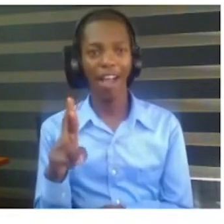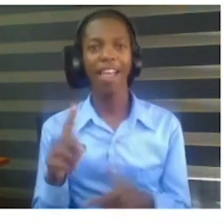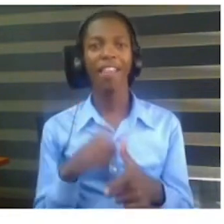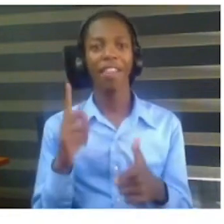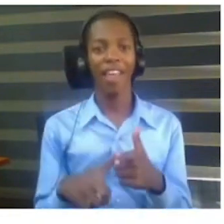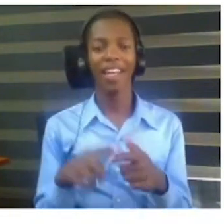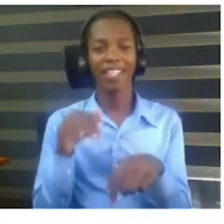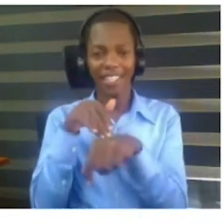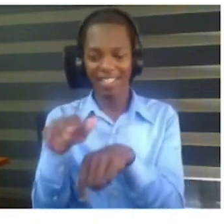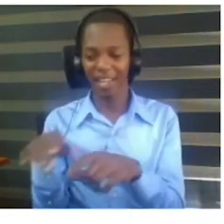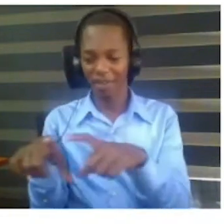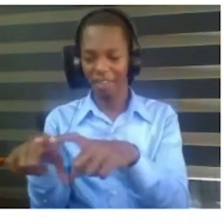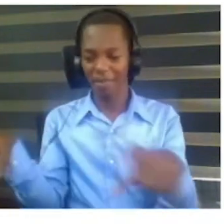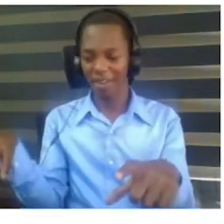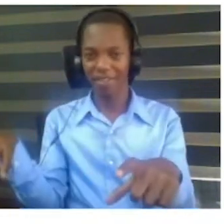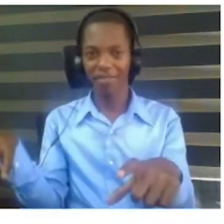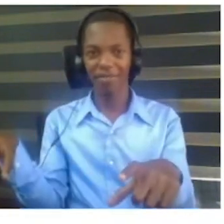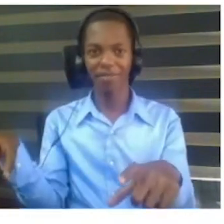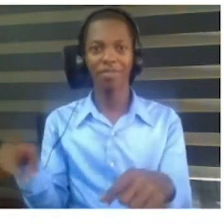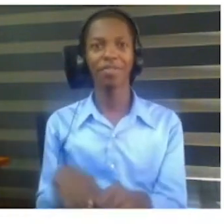display. News.